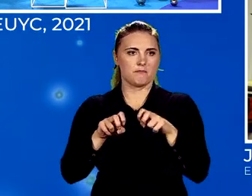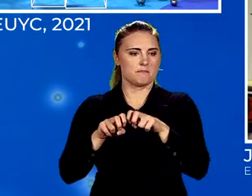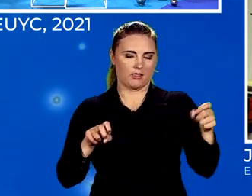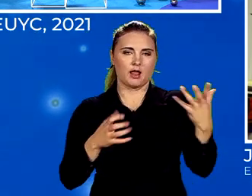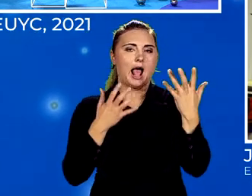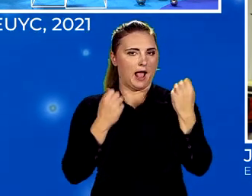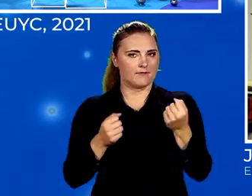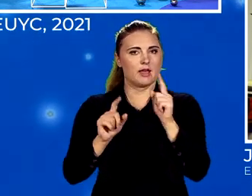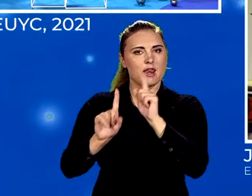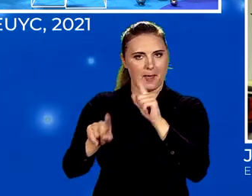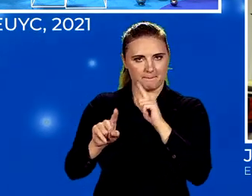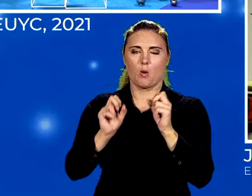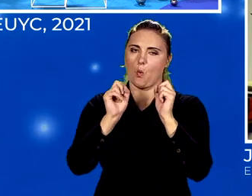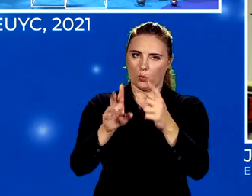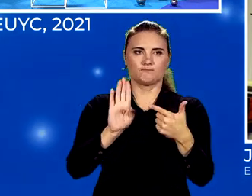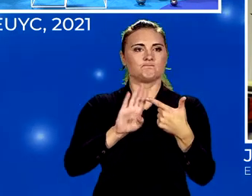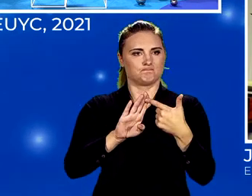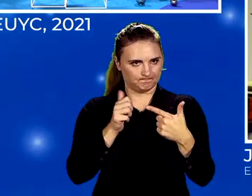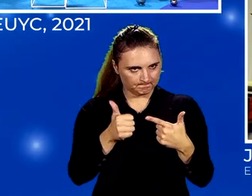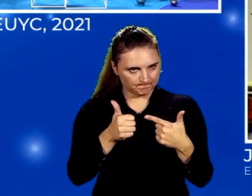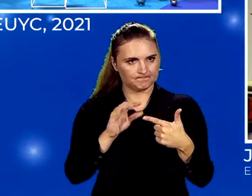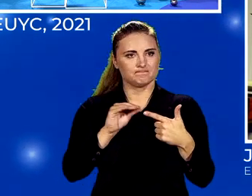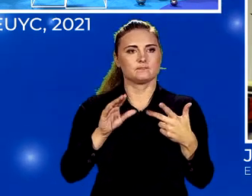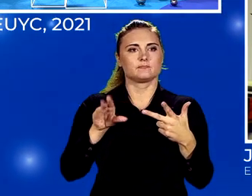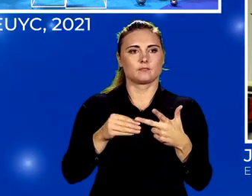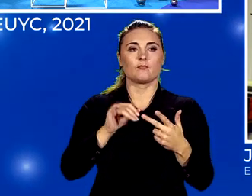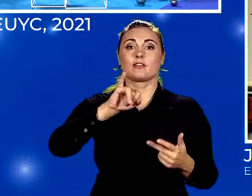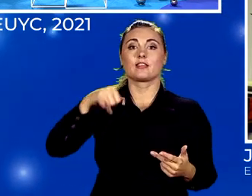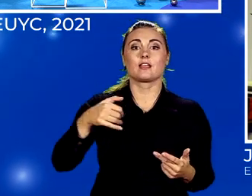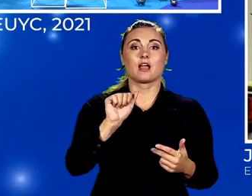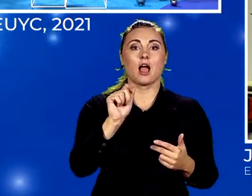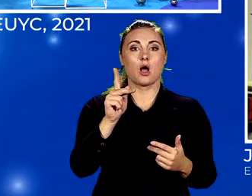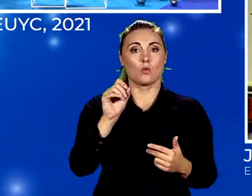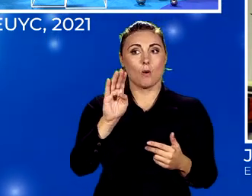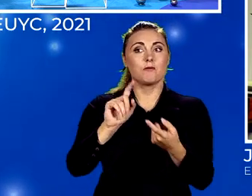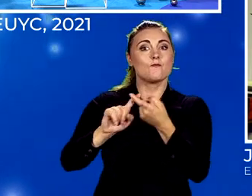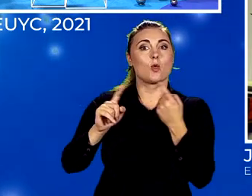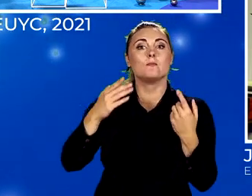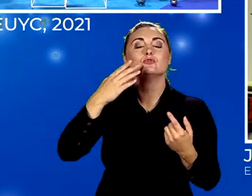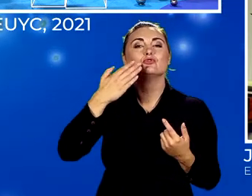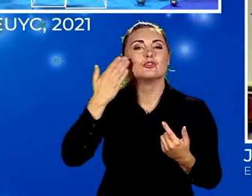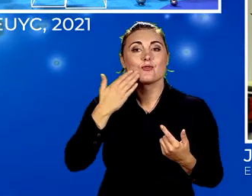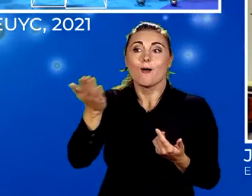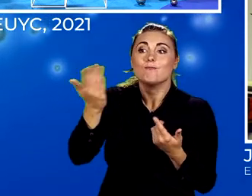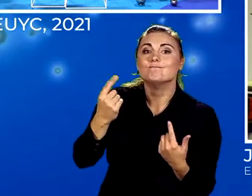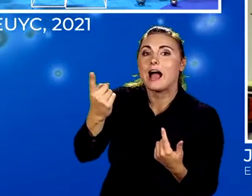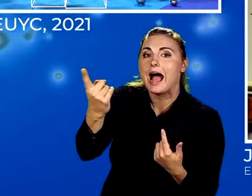Jakub Vašak from the Czech Republic, from Czechia, if you can join us live and ask the question.